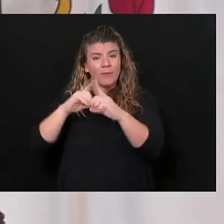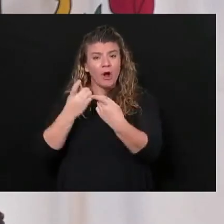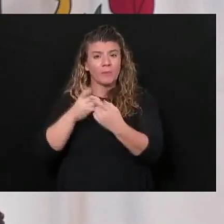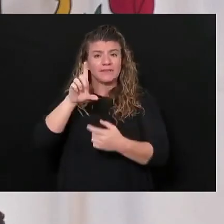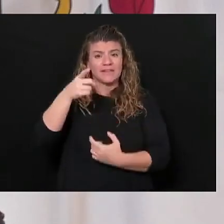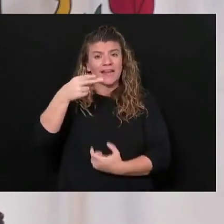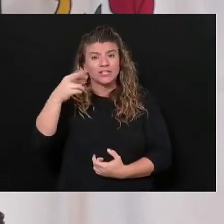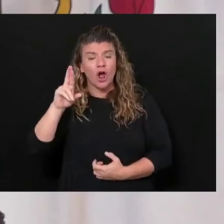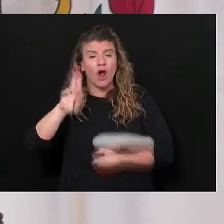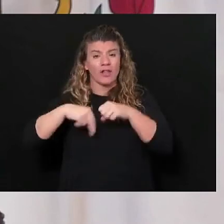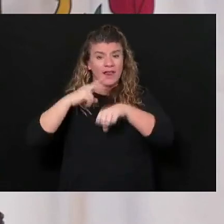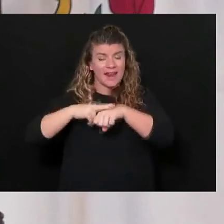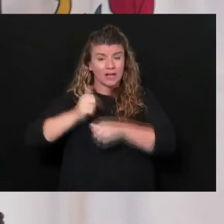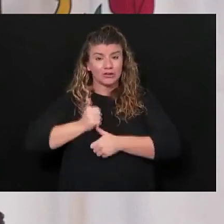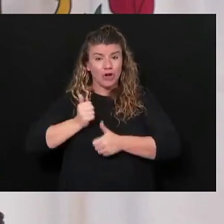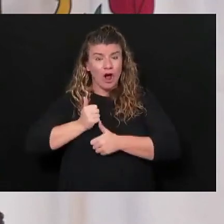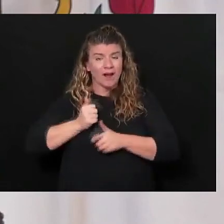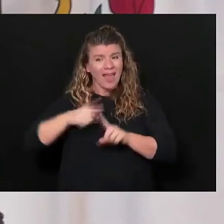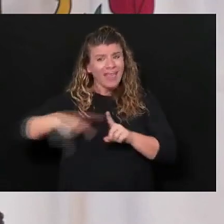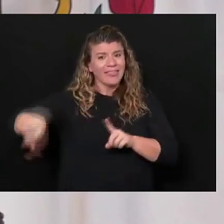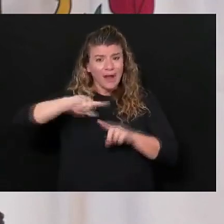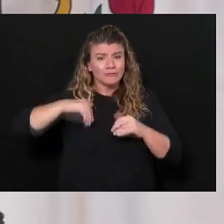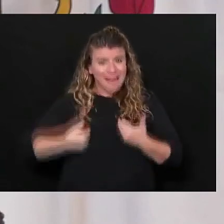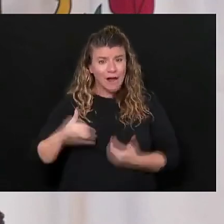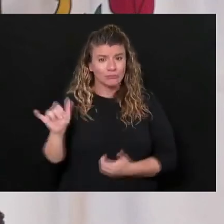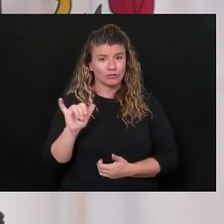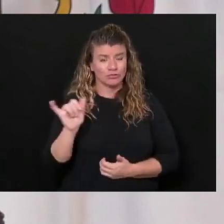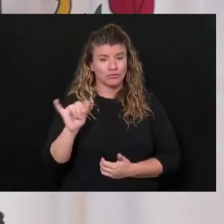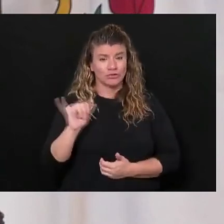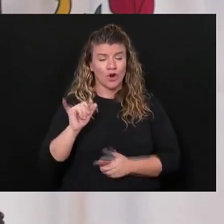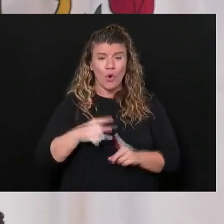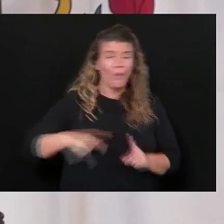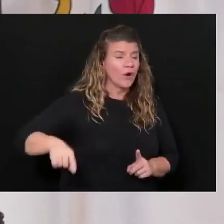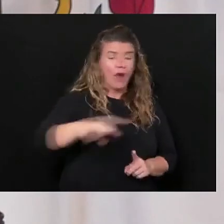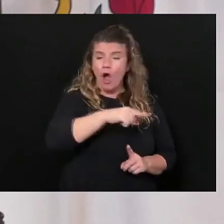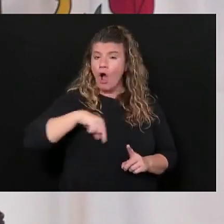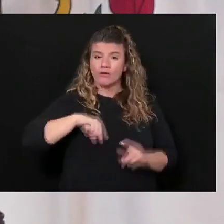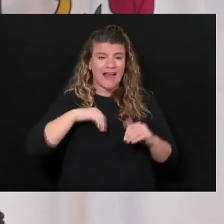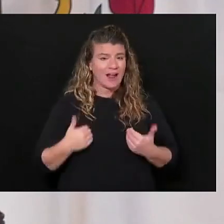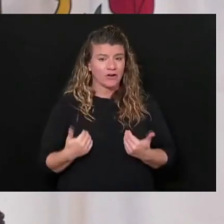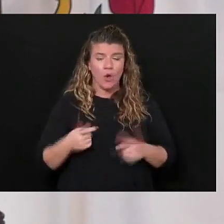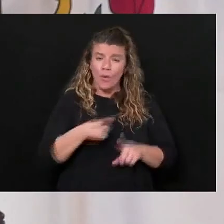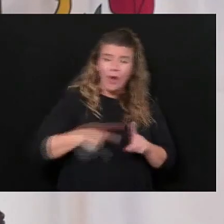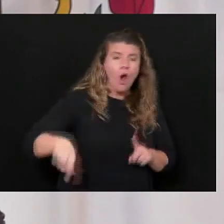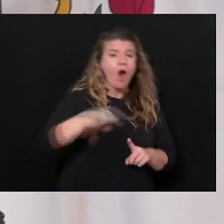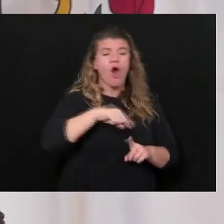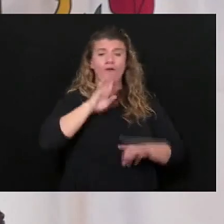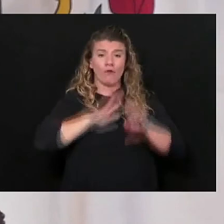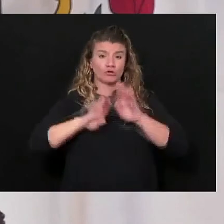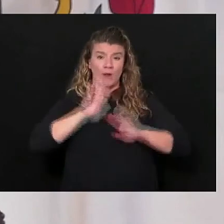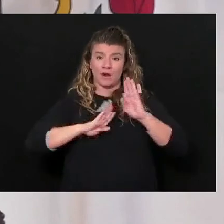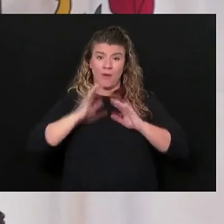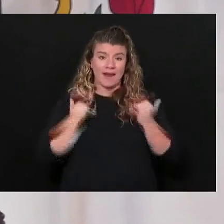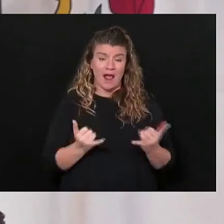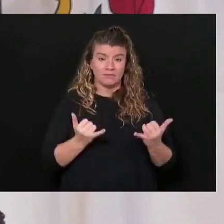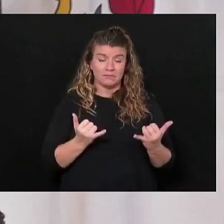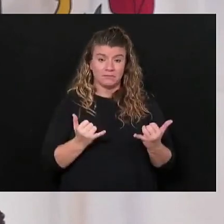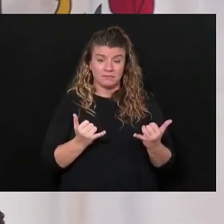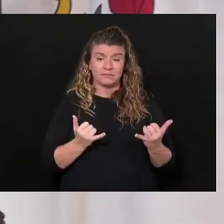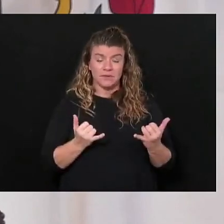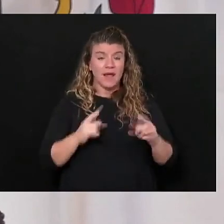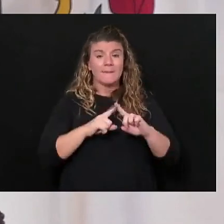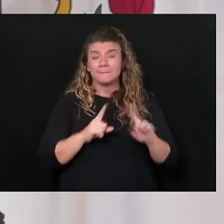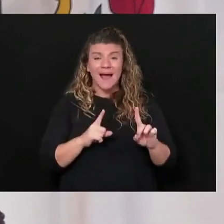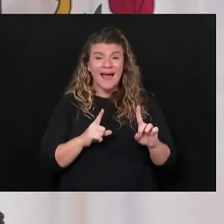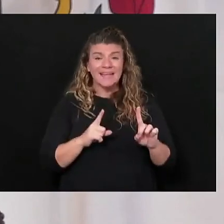us, everyone is tired. Everyone is frustrated. But all I can say is just this: